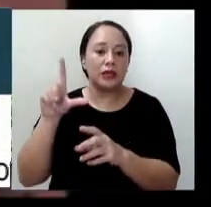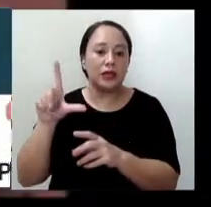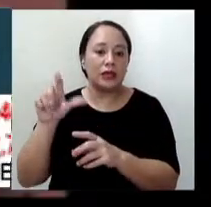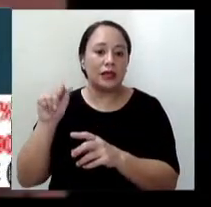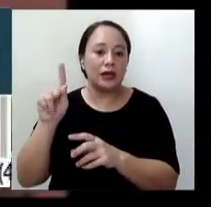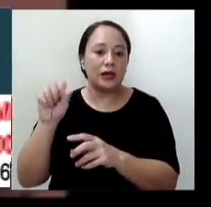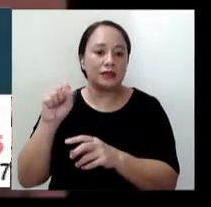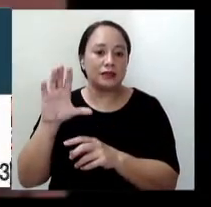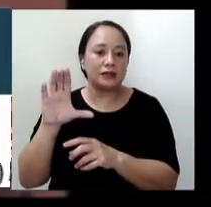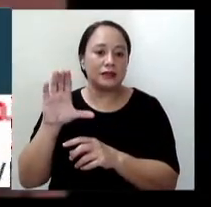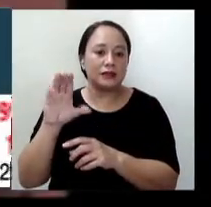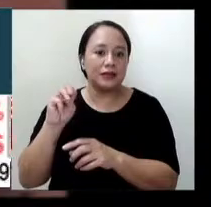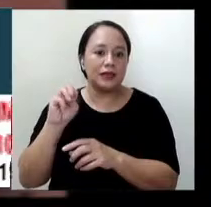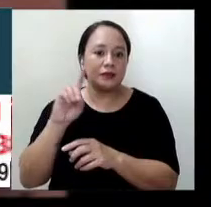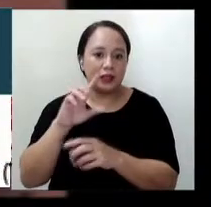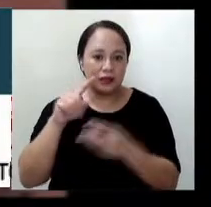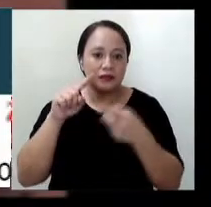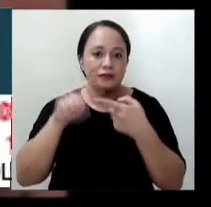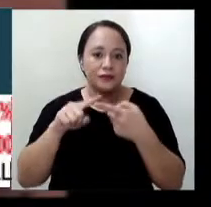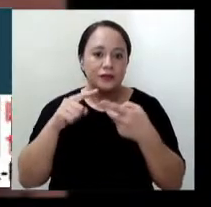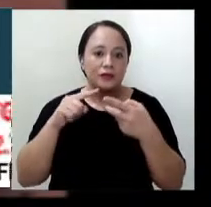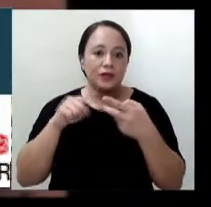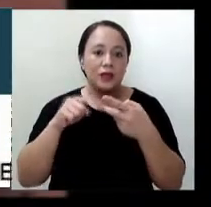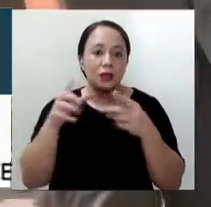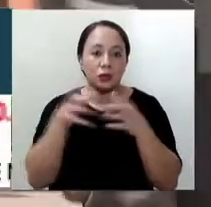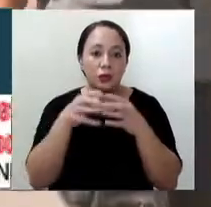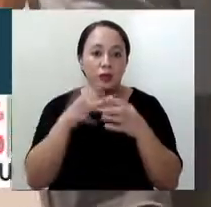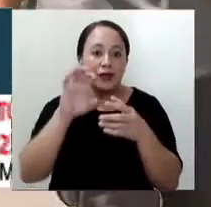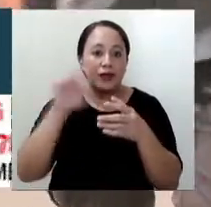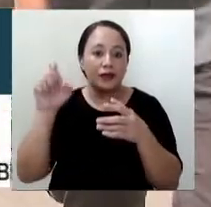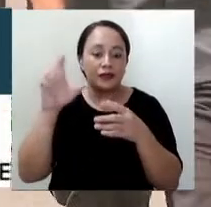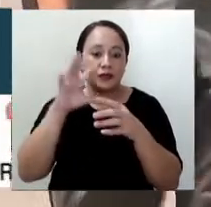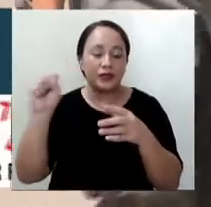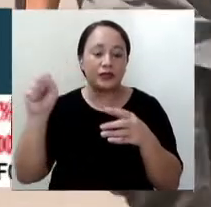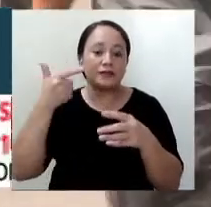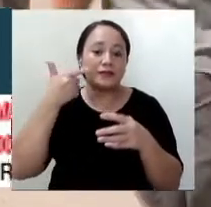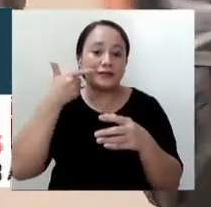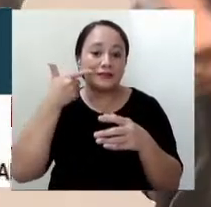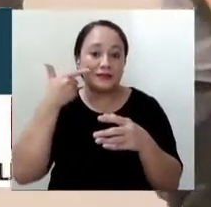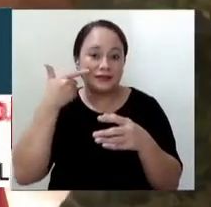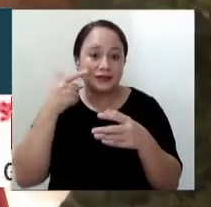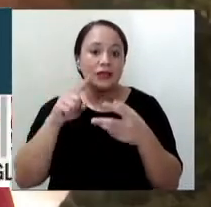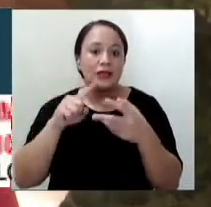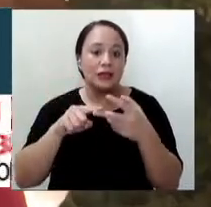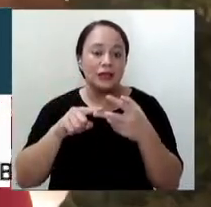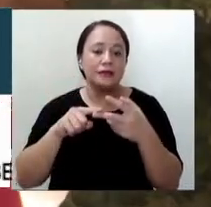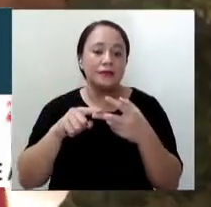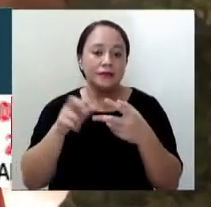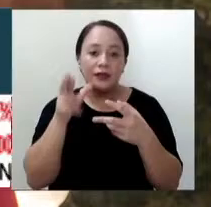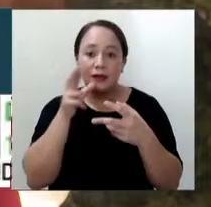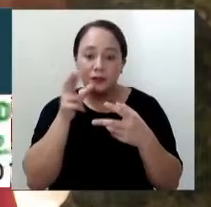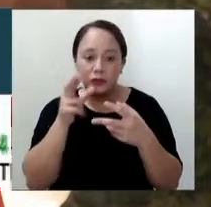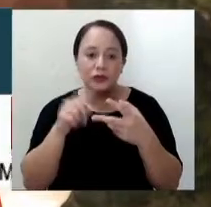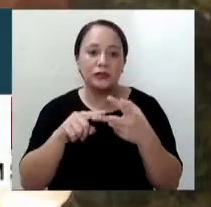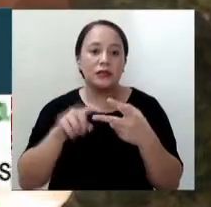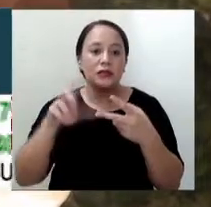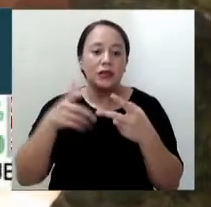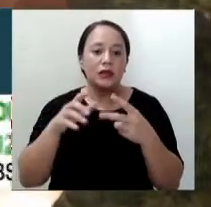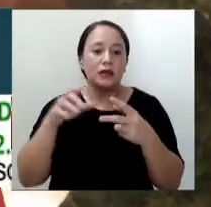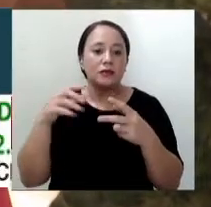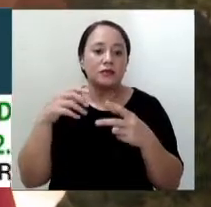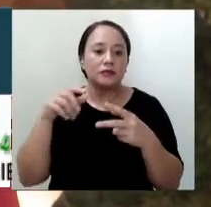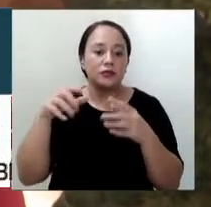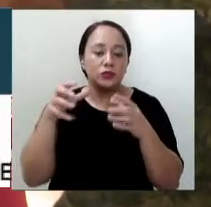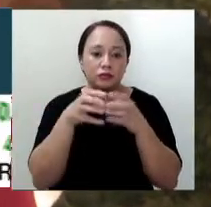includes Lakas CMD, the party of former presidents Gloria Arroyo and Fidel Ramos, and Puwersa ng Masang